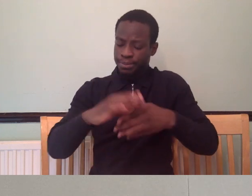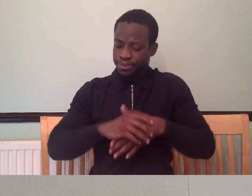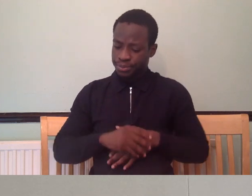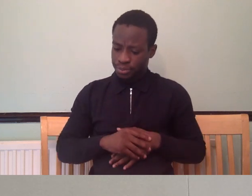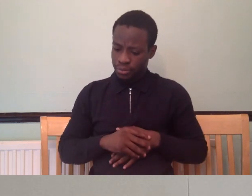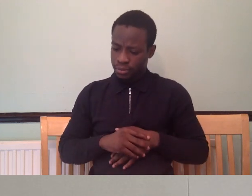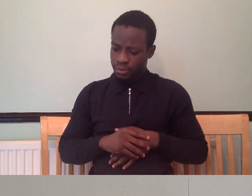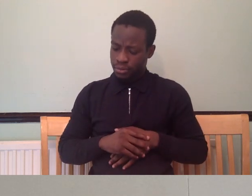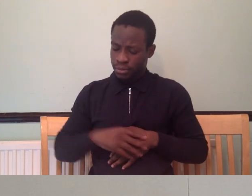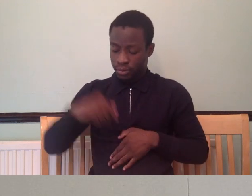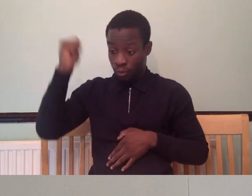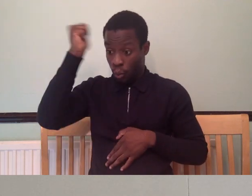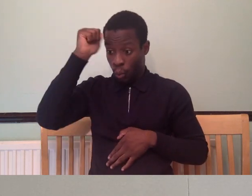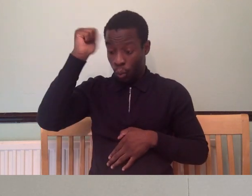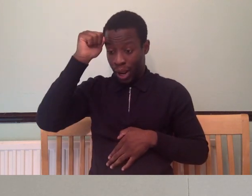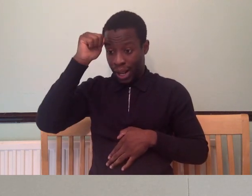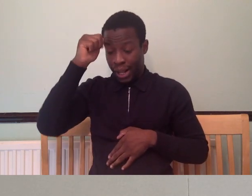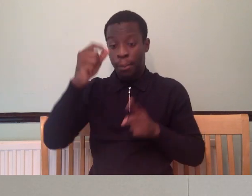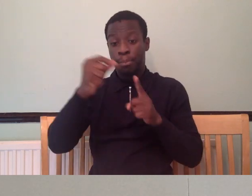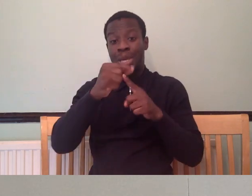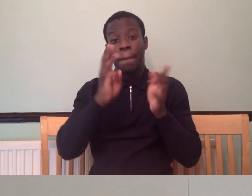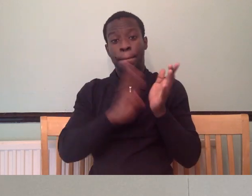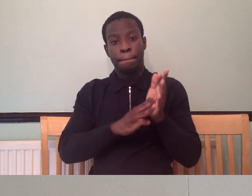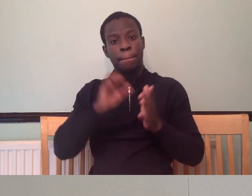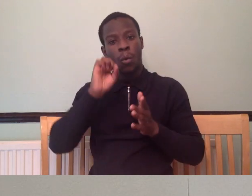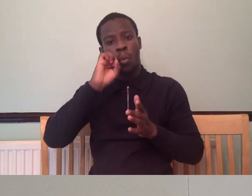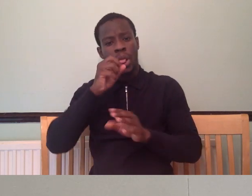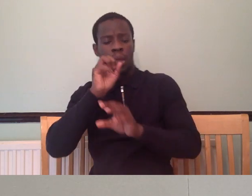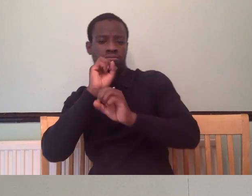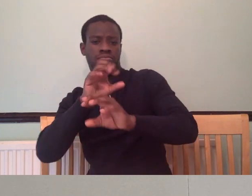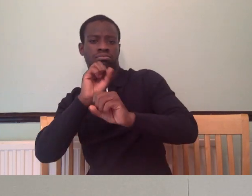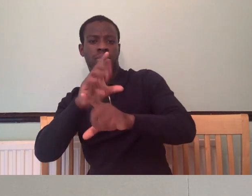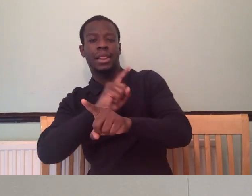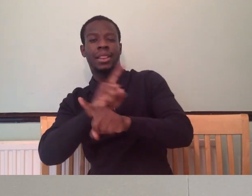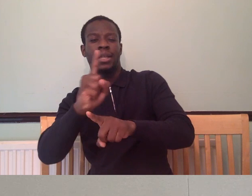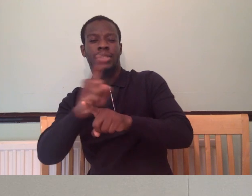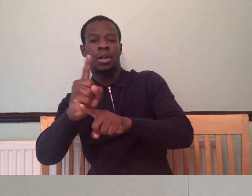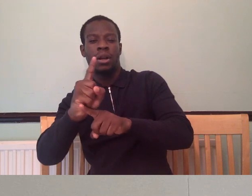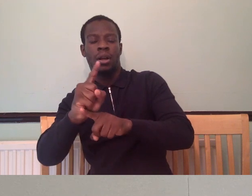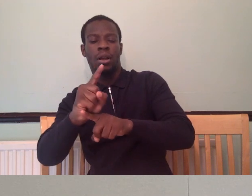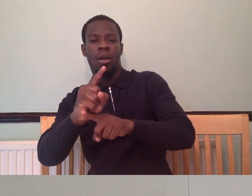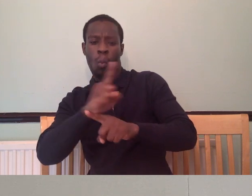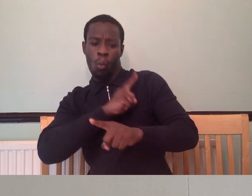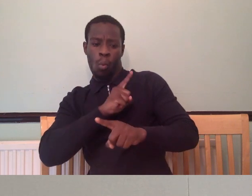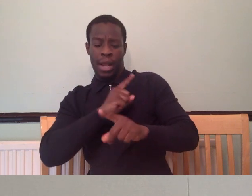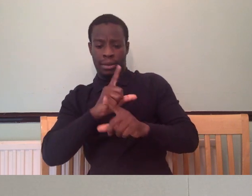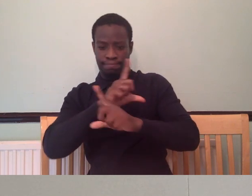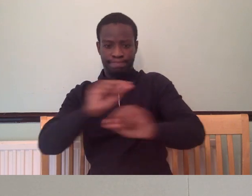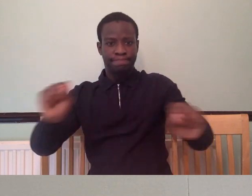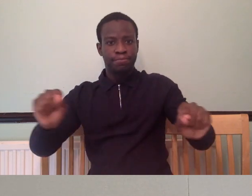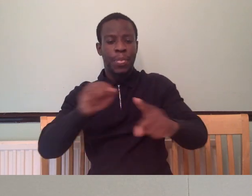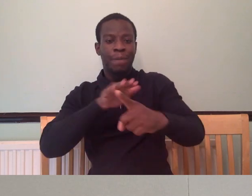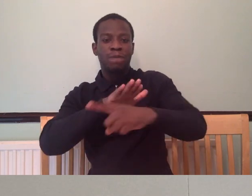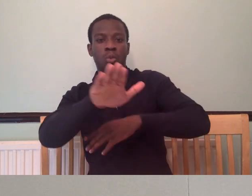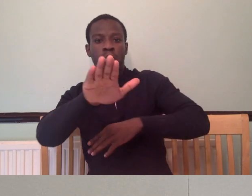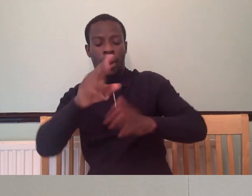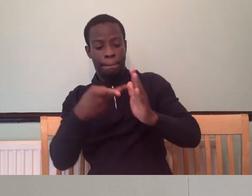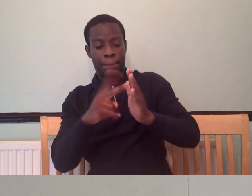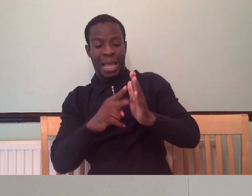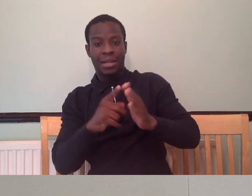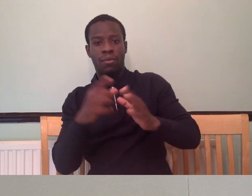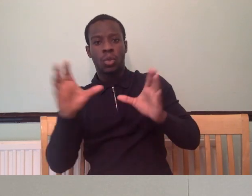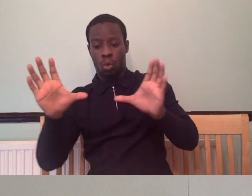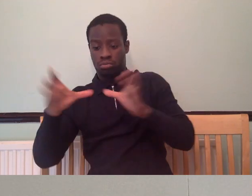that the Prime Minister will make a statement later outlining the future direction of the